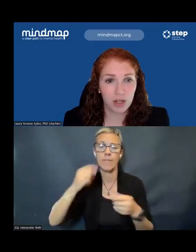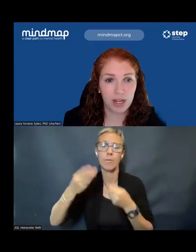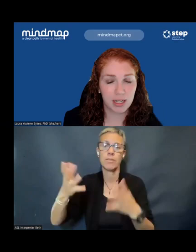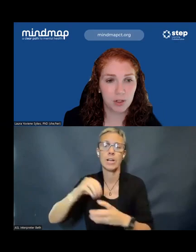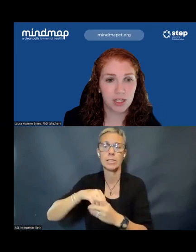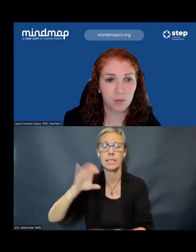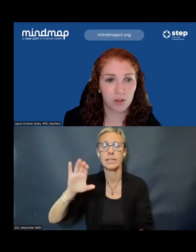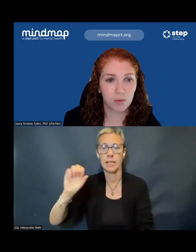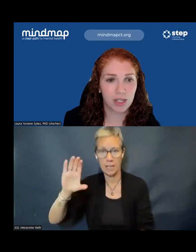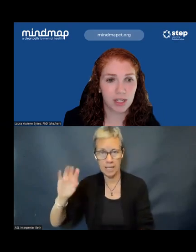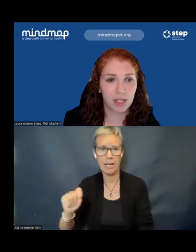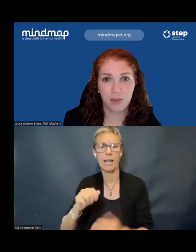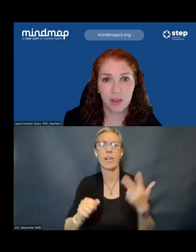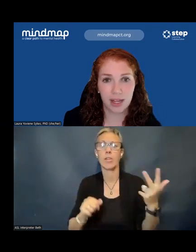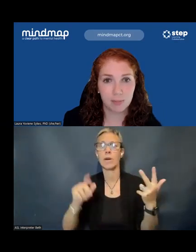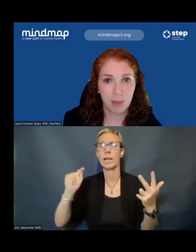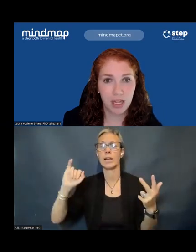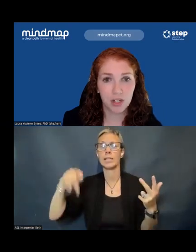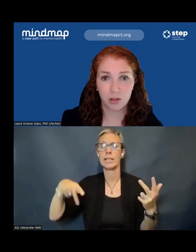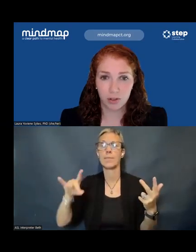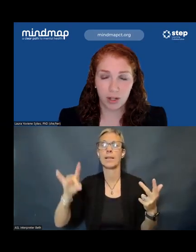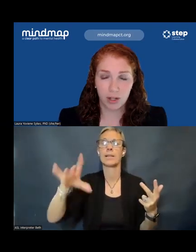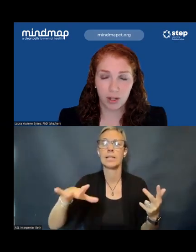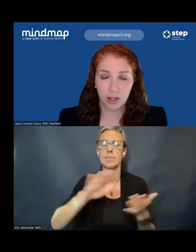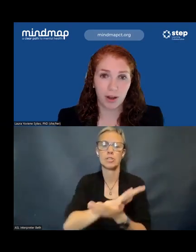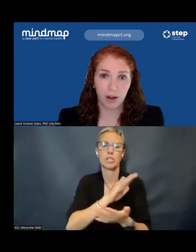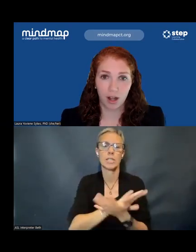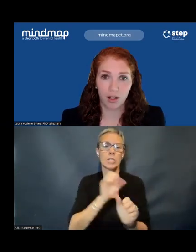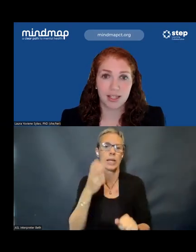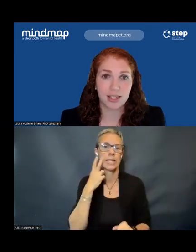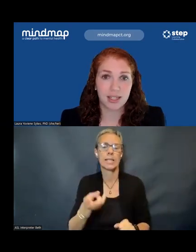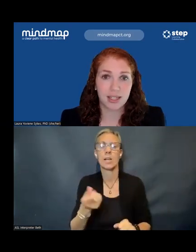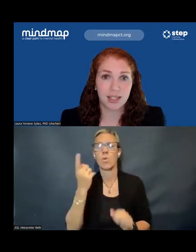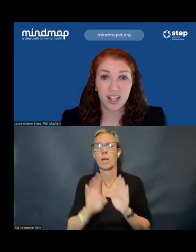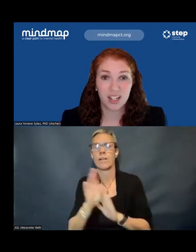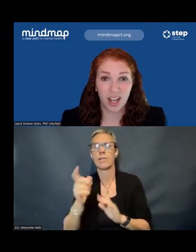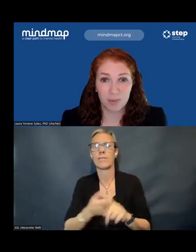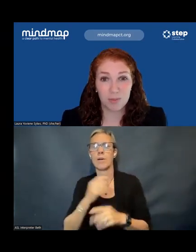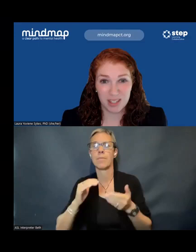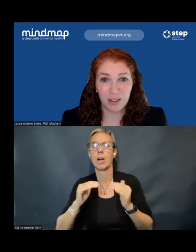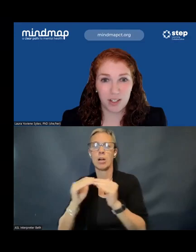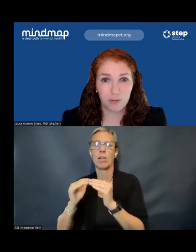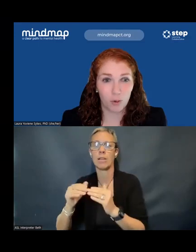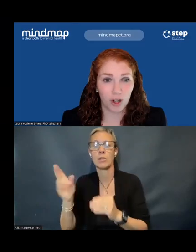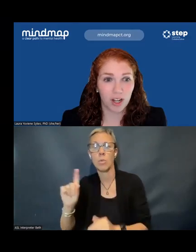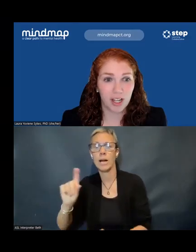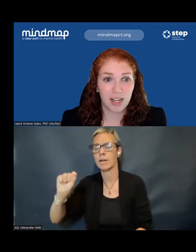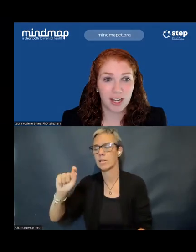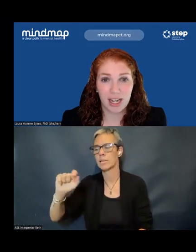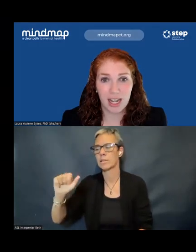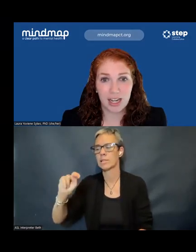3 great tip sheets, which we can see on the next page, including one developed by our colleagues at Stanford, specifically